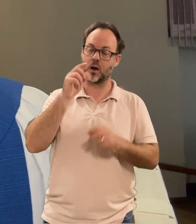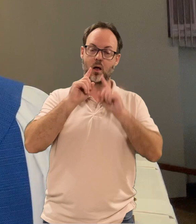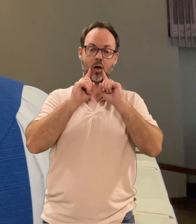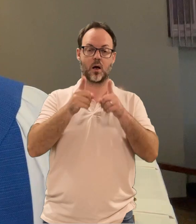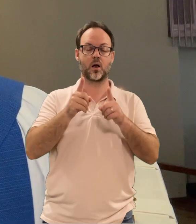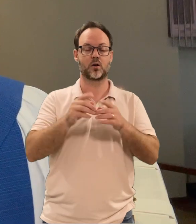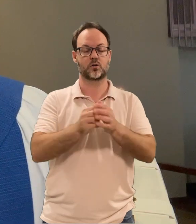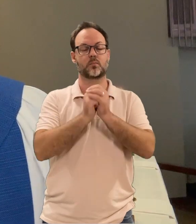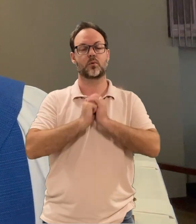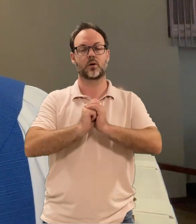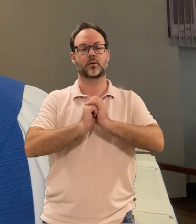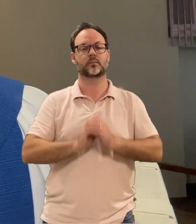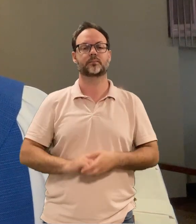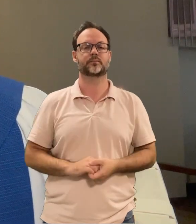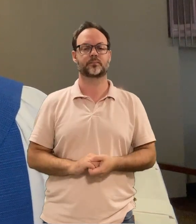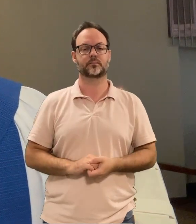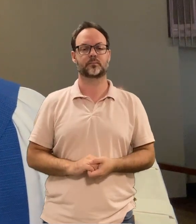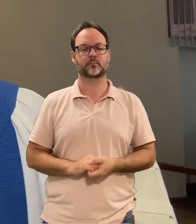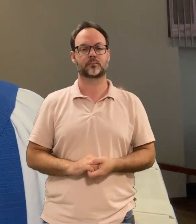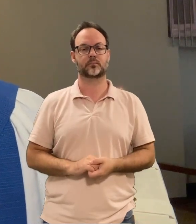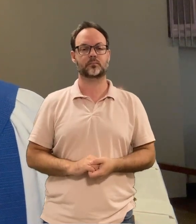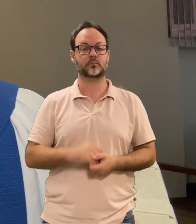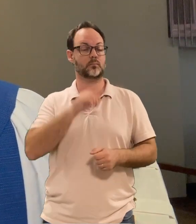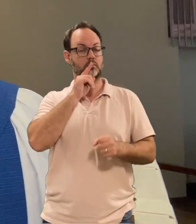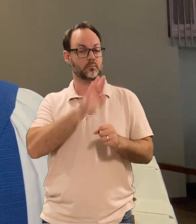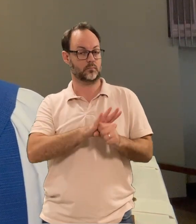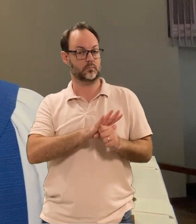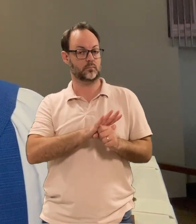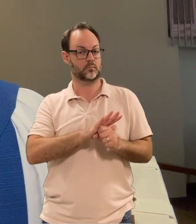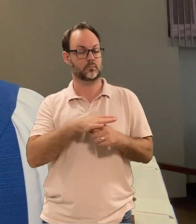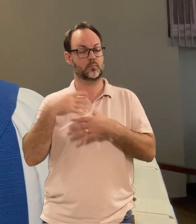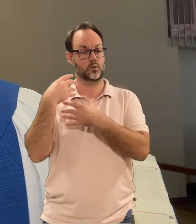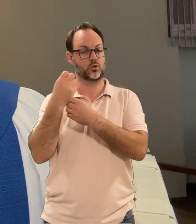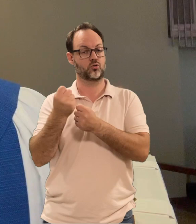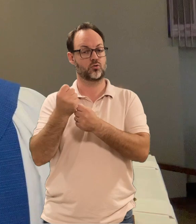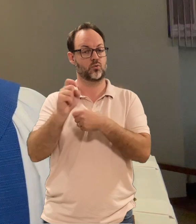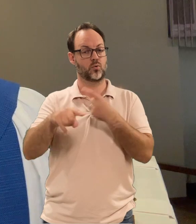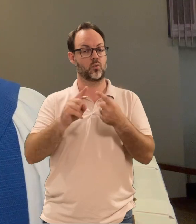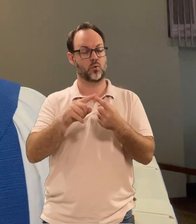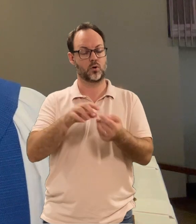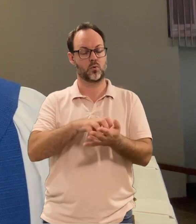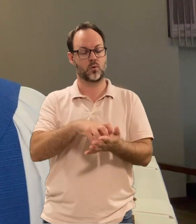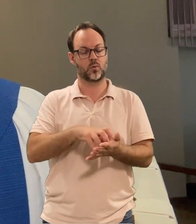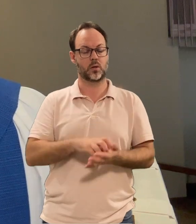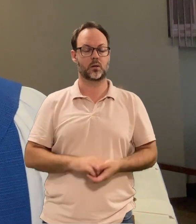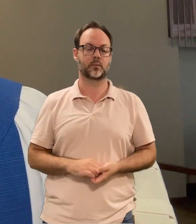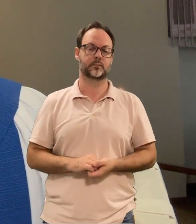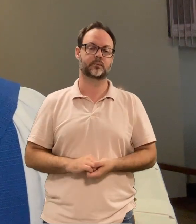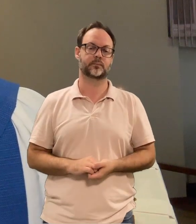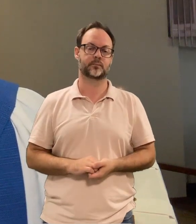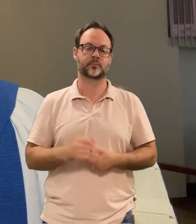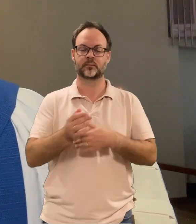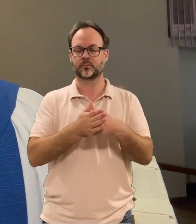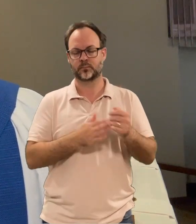He promises to listen and to answer your prayers. He promises to strengthen you when you